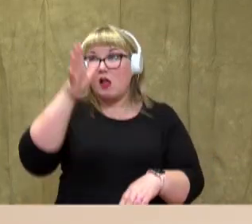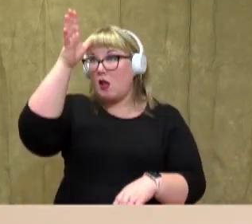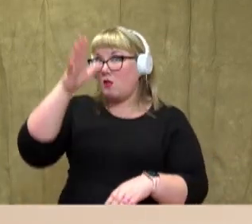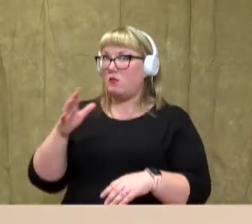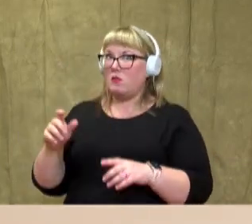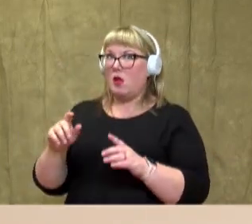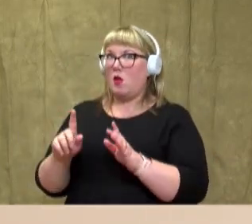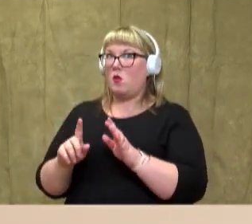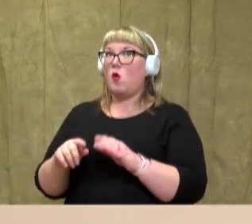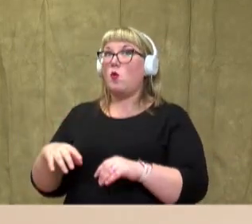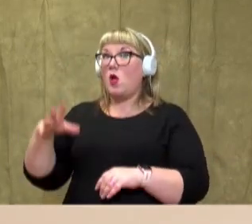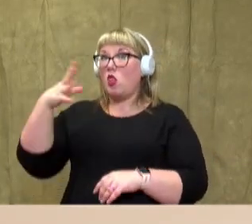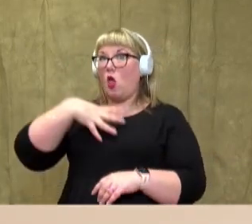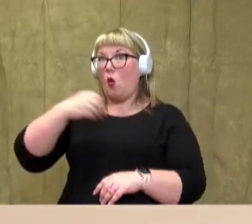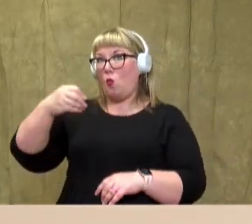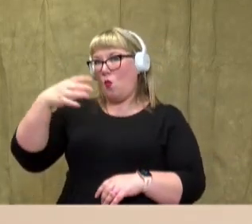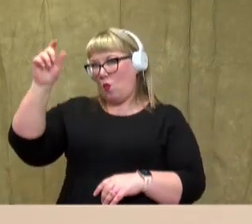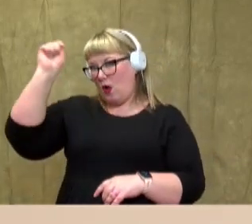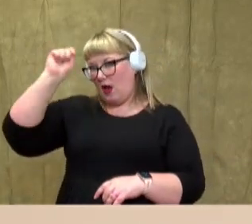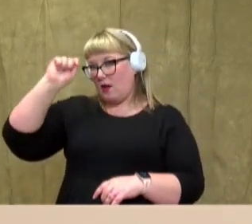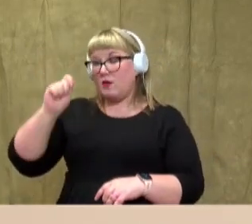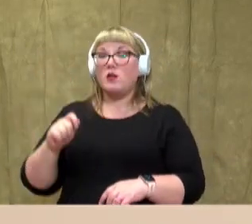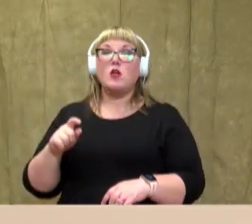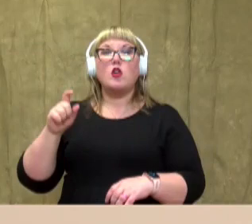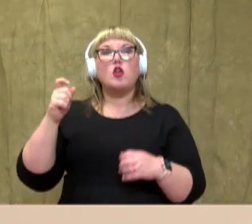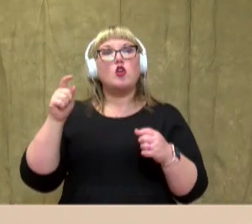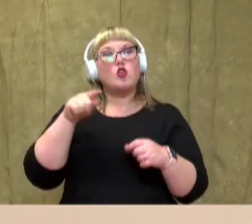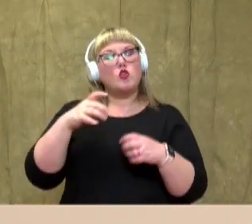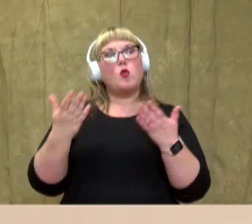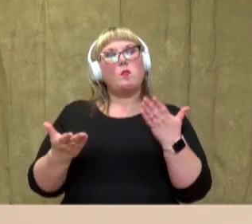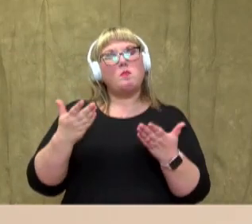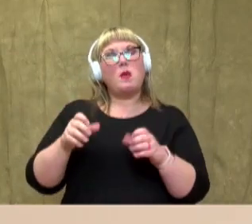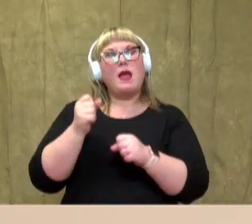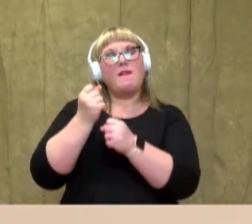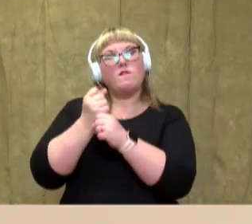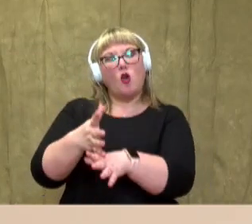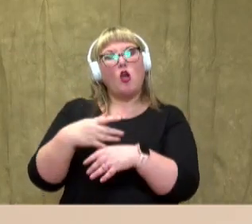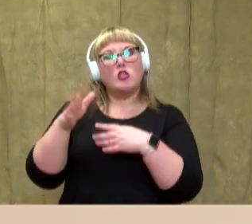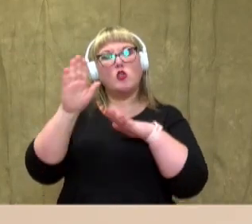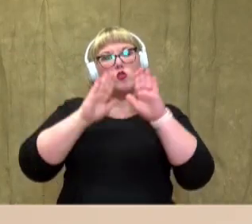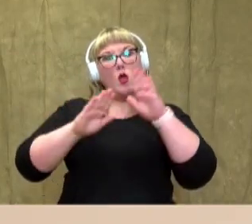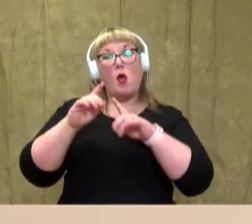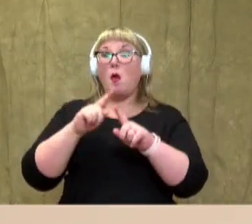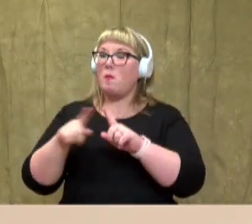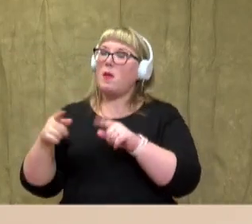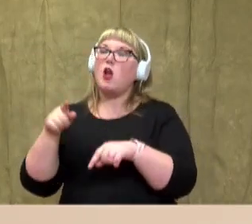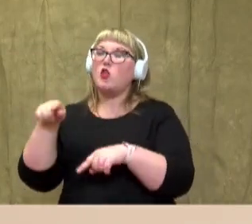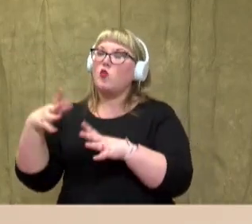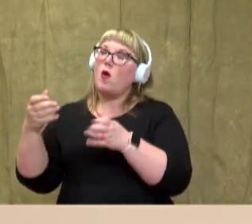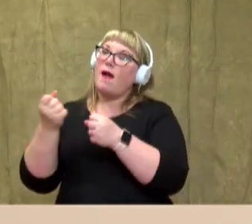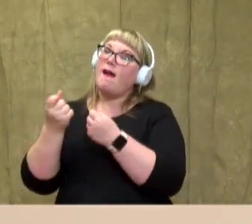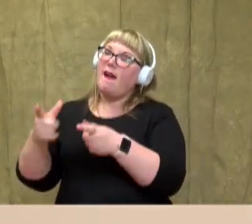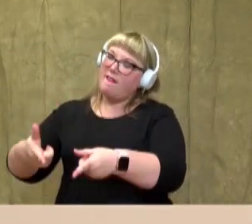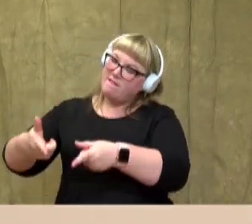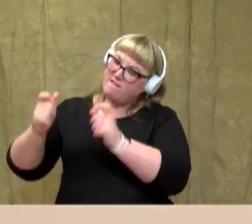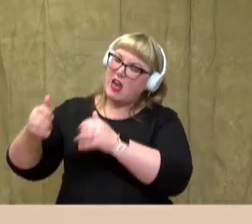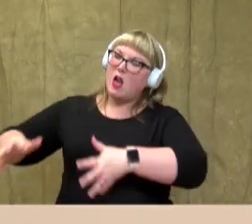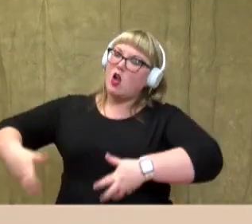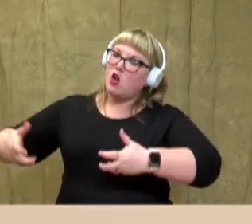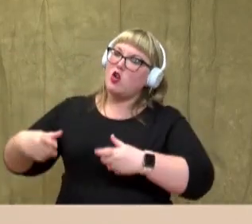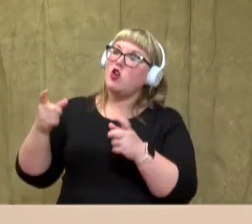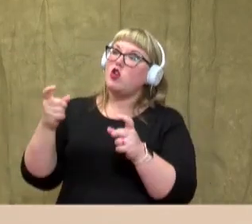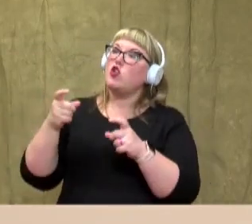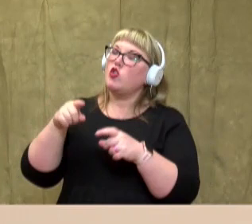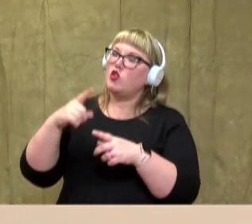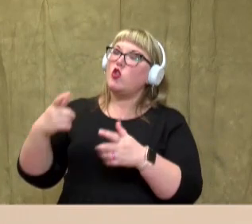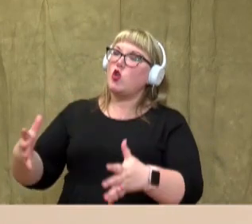tall white hat said to George, "You may have caused us some trouble, but you were a speedy little monkey. You deserve a